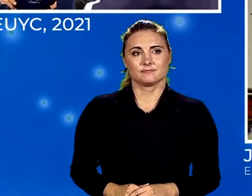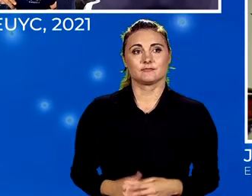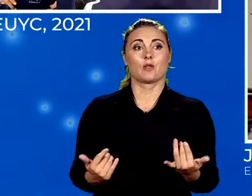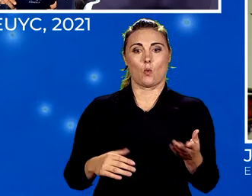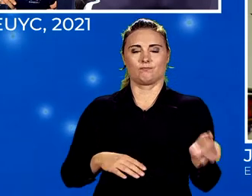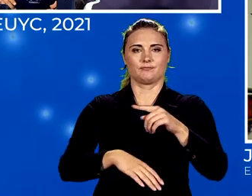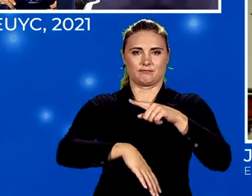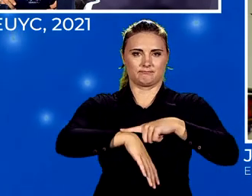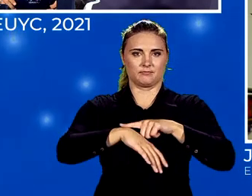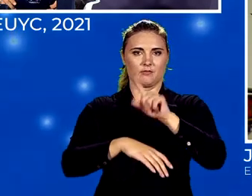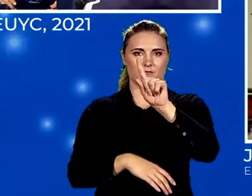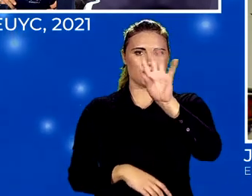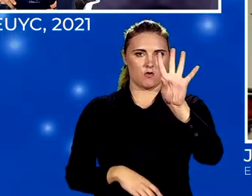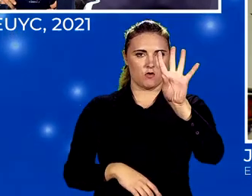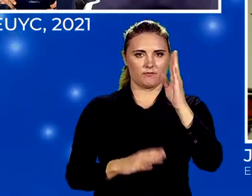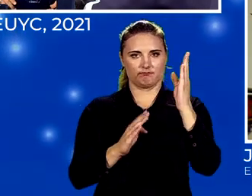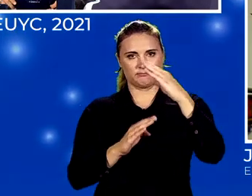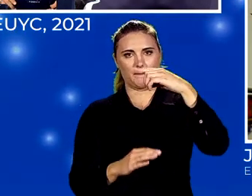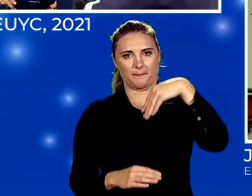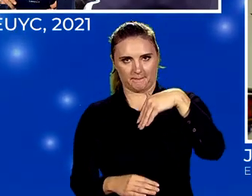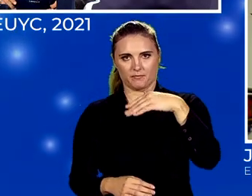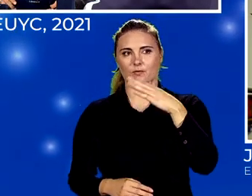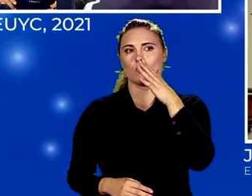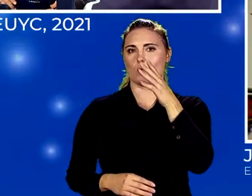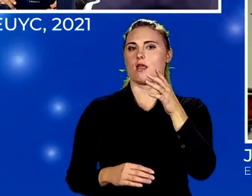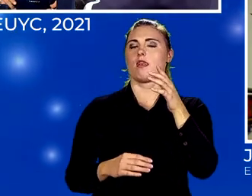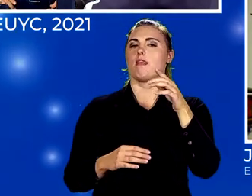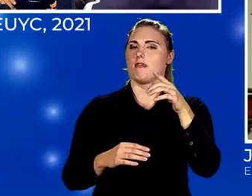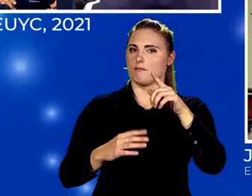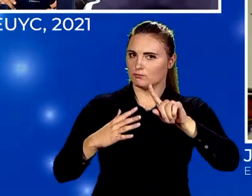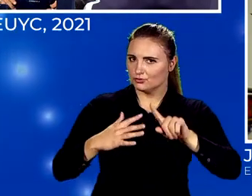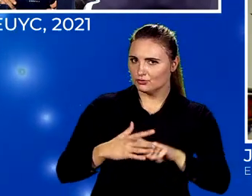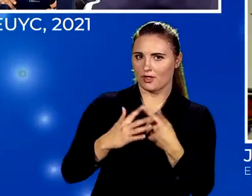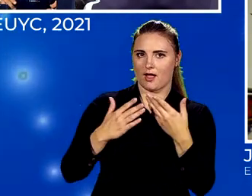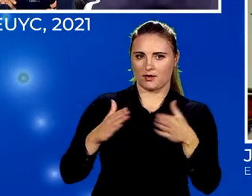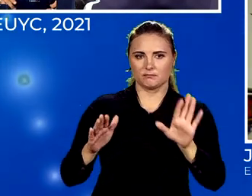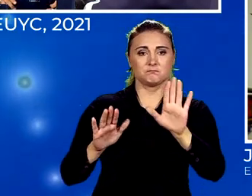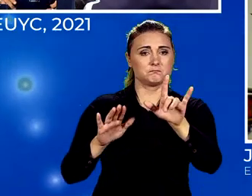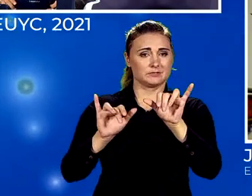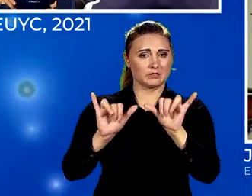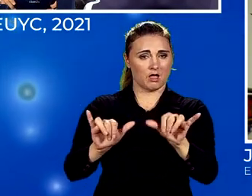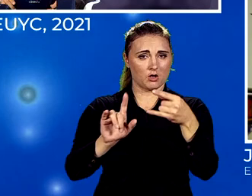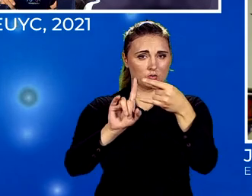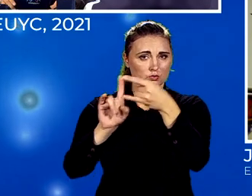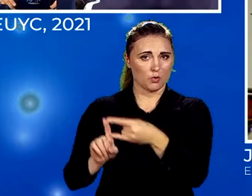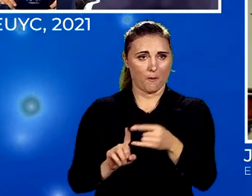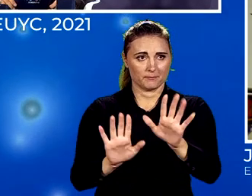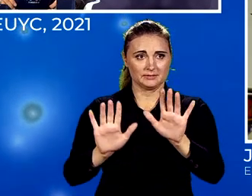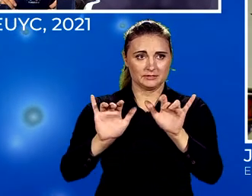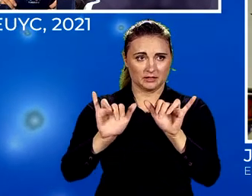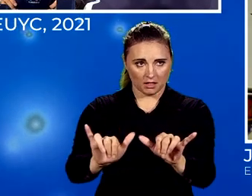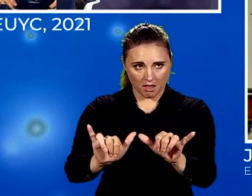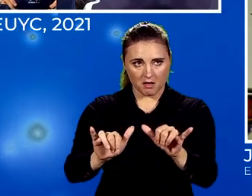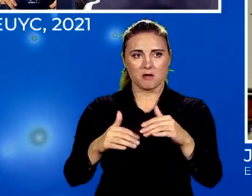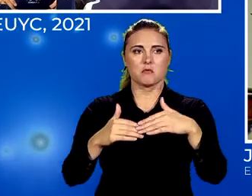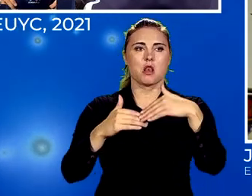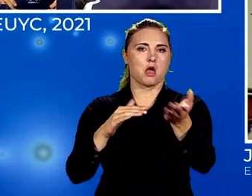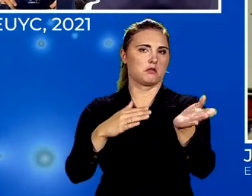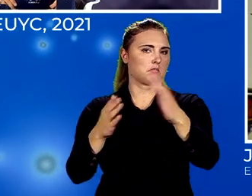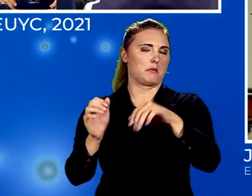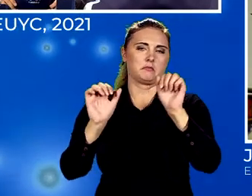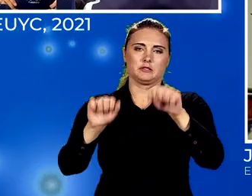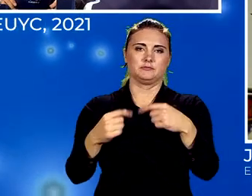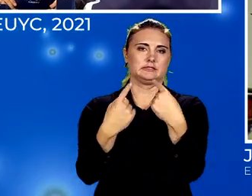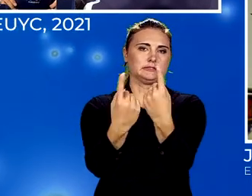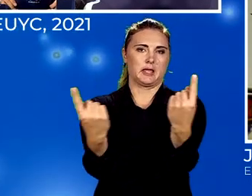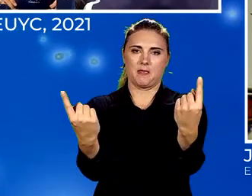can stay and keep the Zoom open, but you can also join us a bit later. And then for the people that are joining us live, I will ask